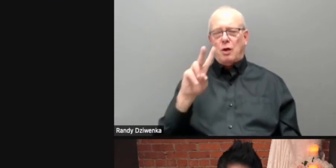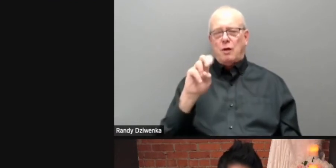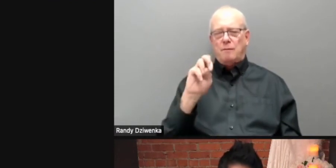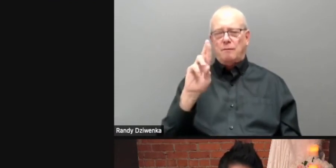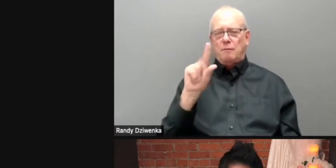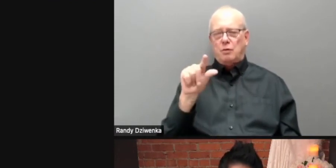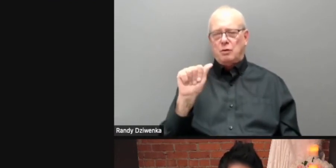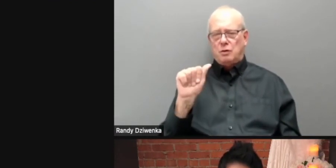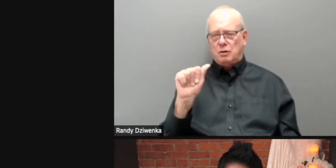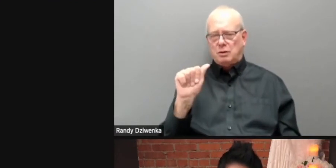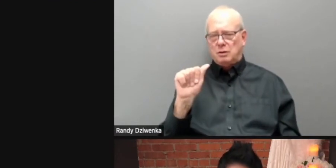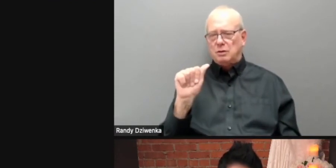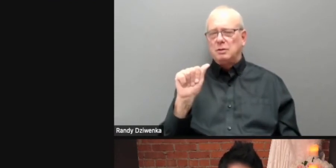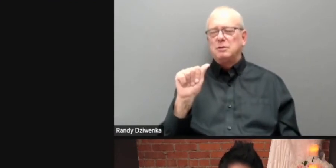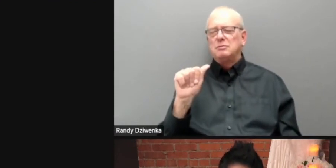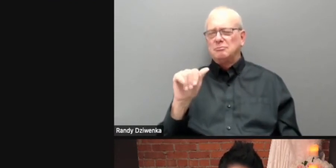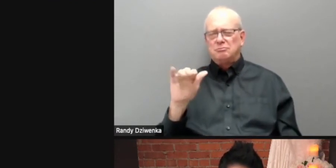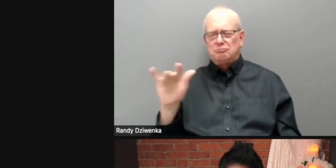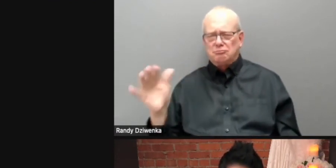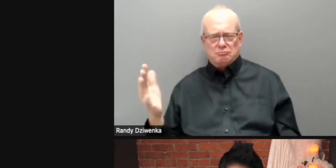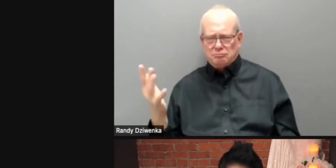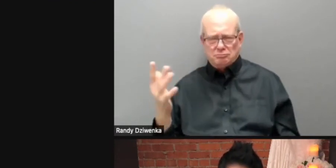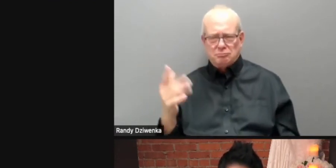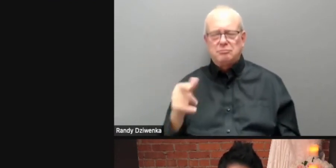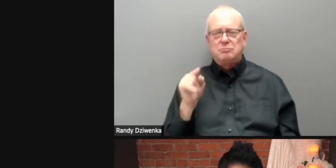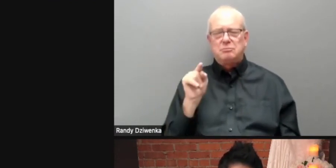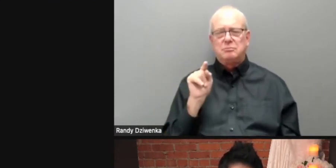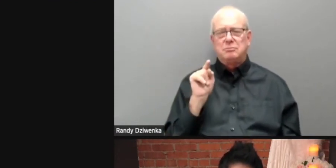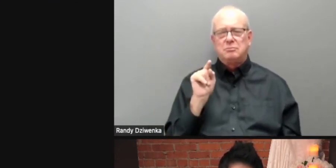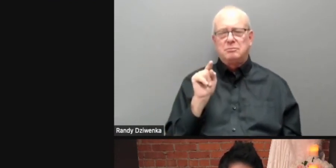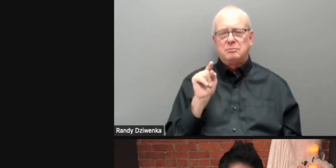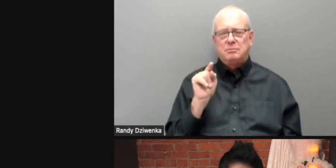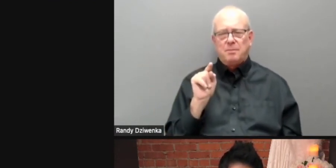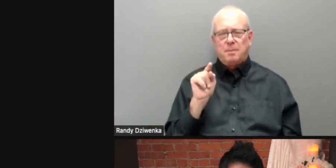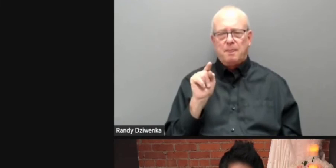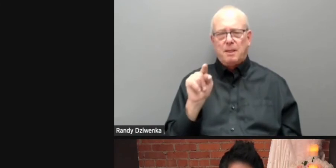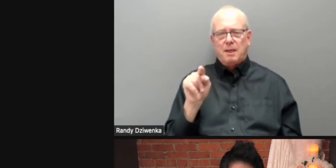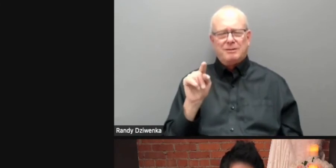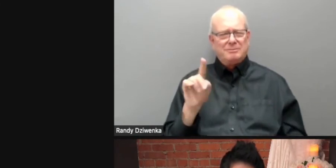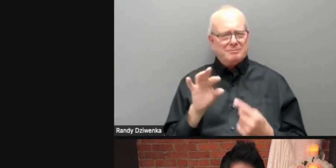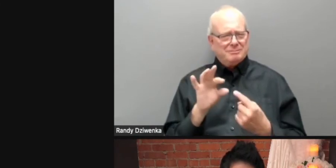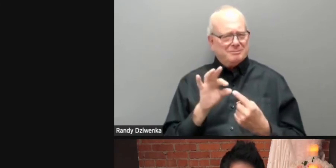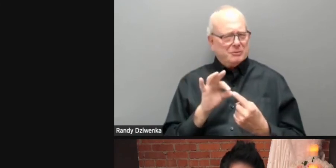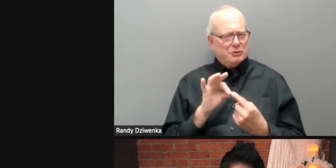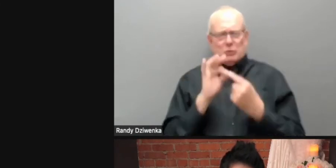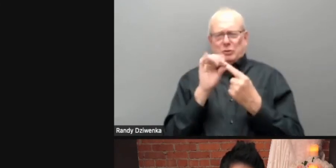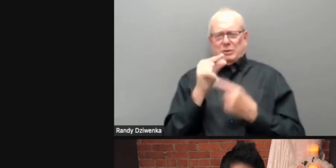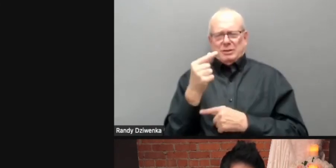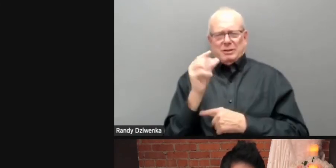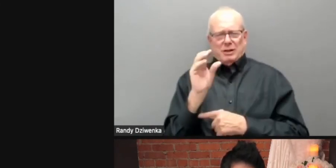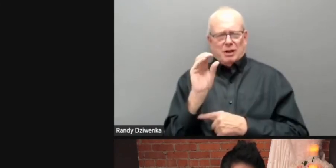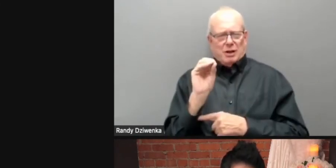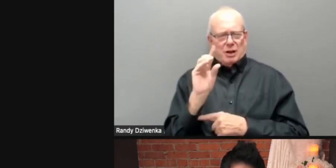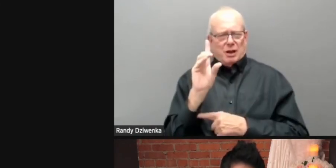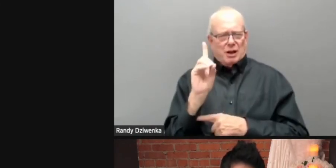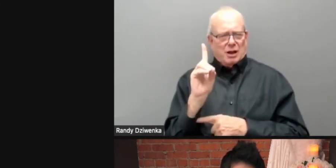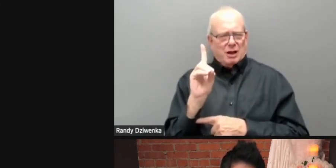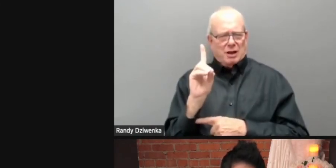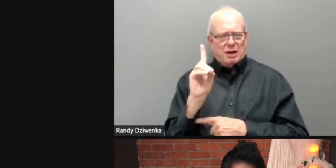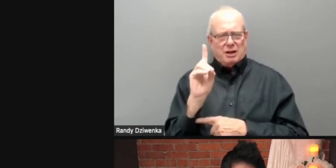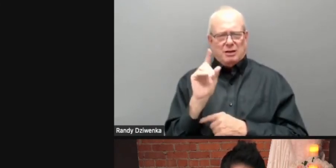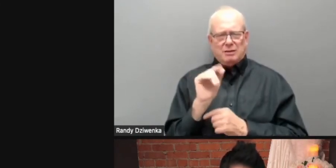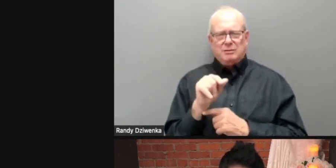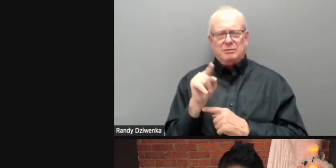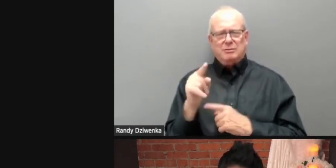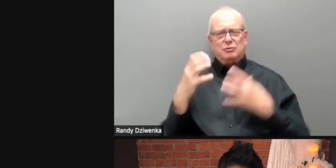faces. He is a unique godhead who is a rare combination of matchless valor and supreme and